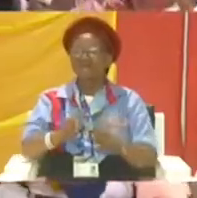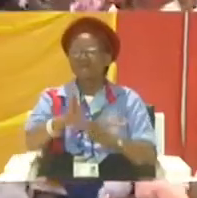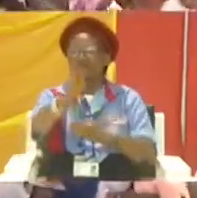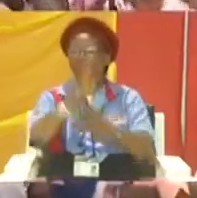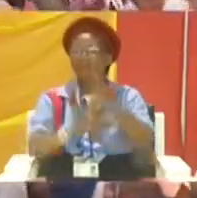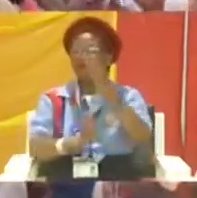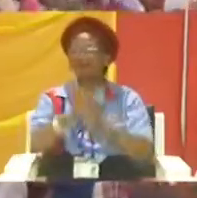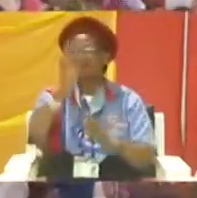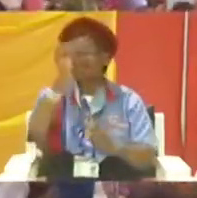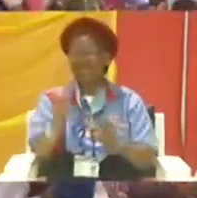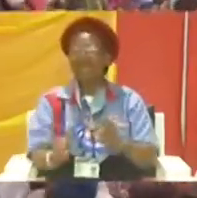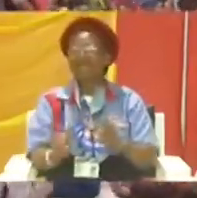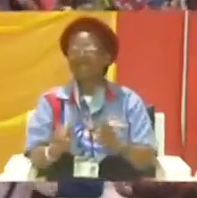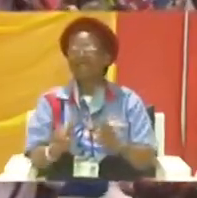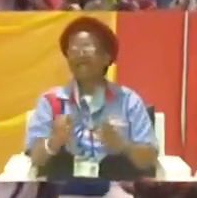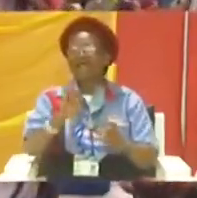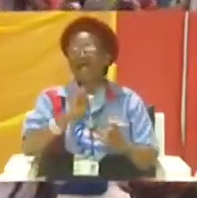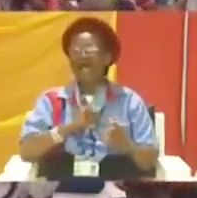very